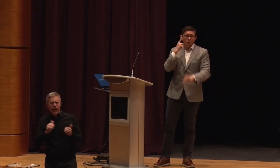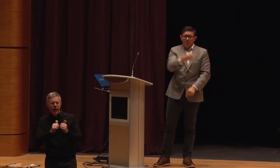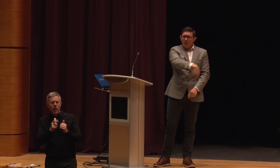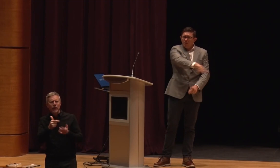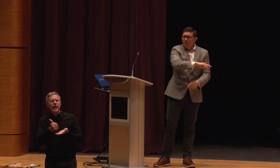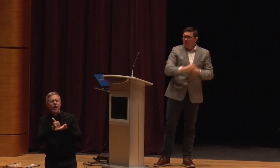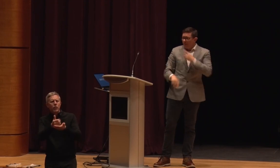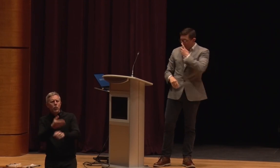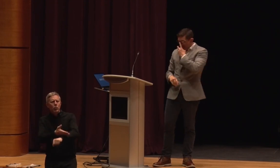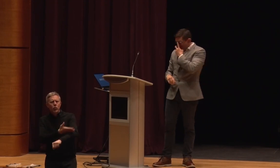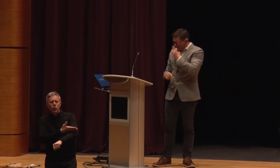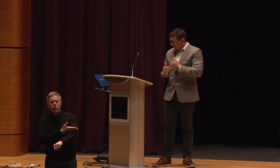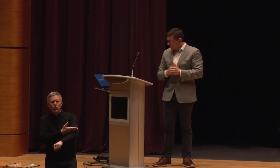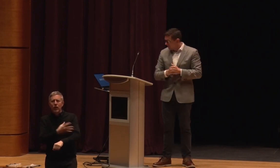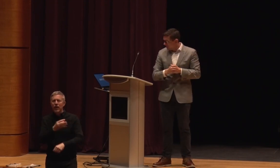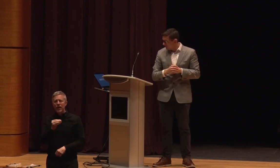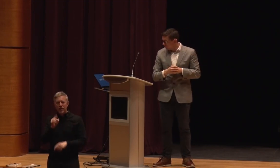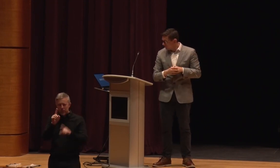are